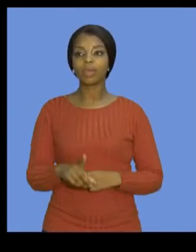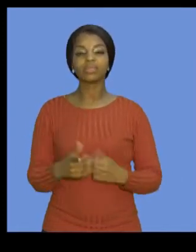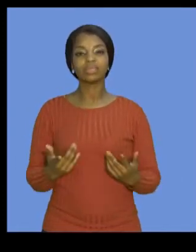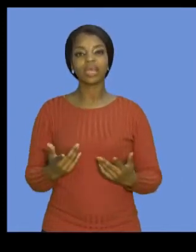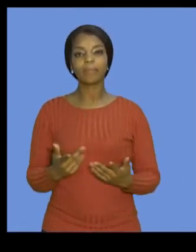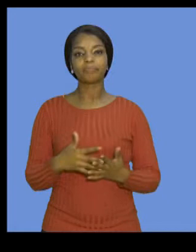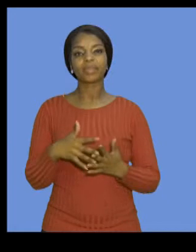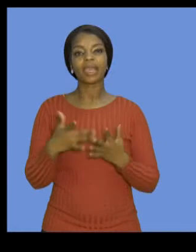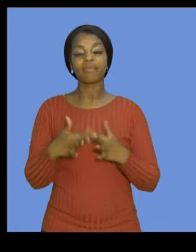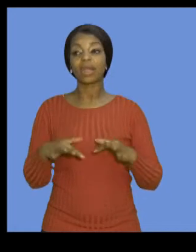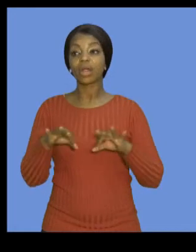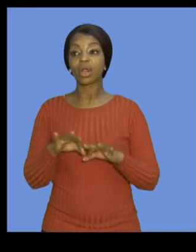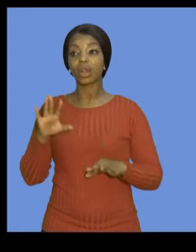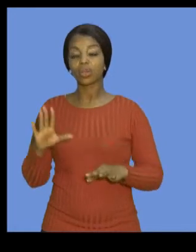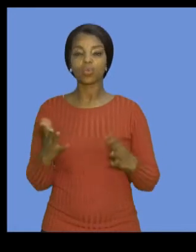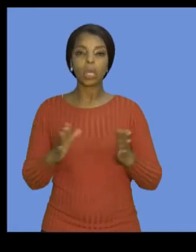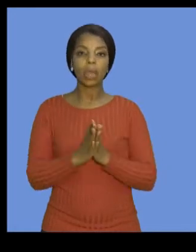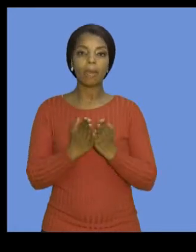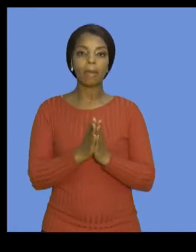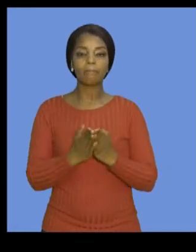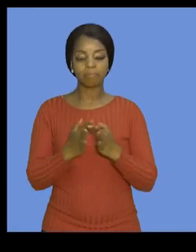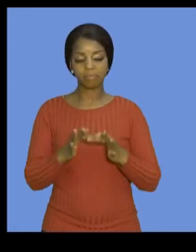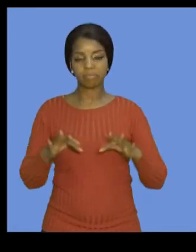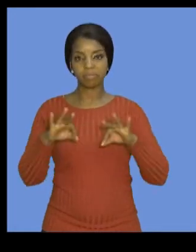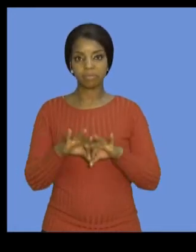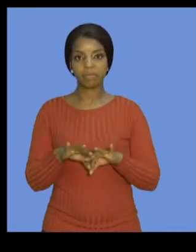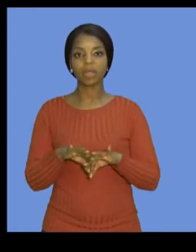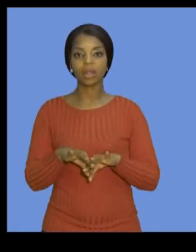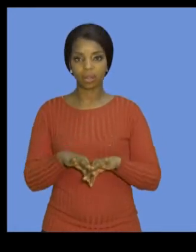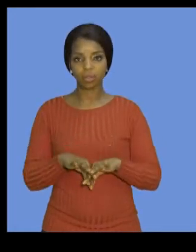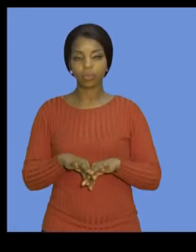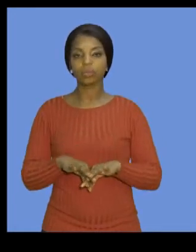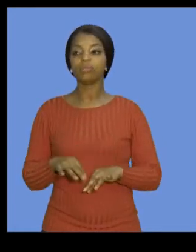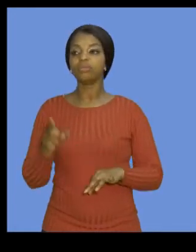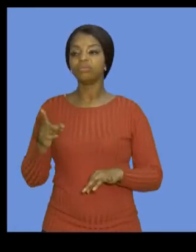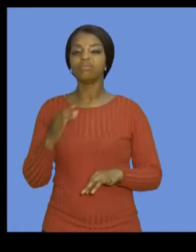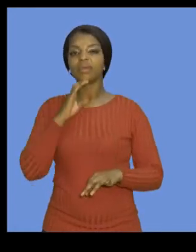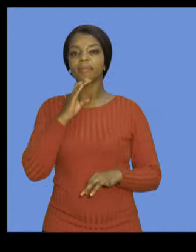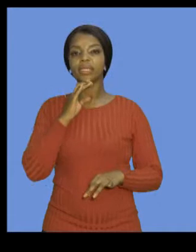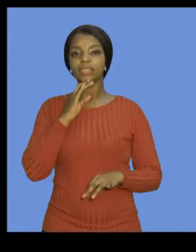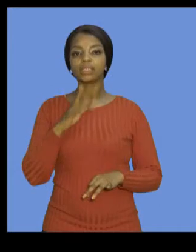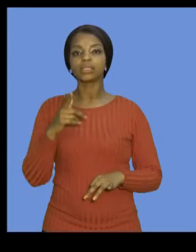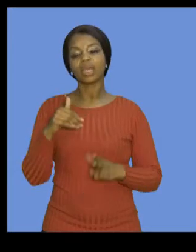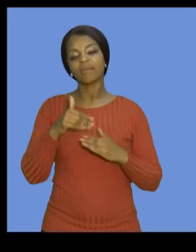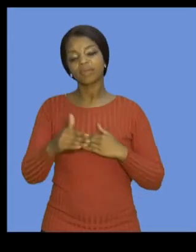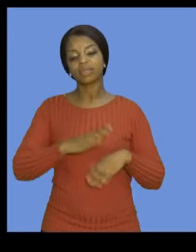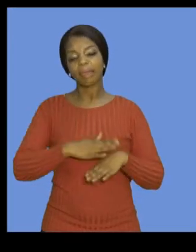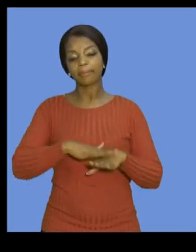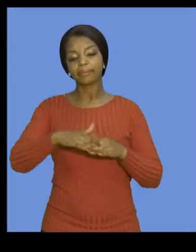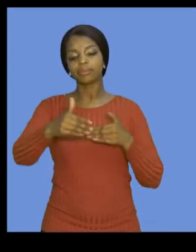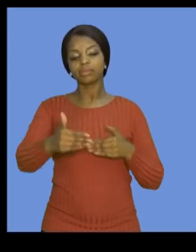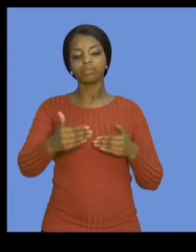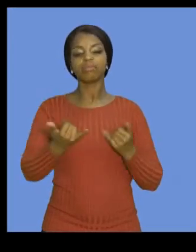also mean one and the same thing. And this will be what it is worth after a certain duration of